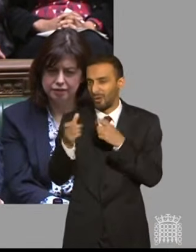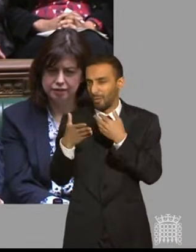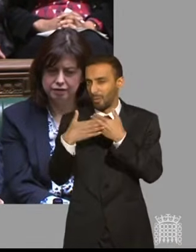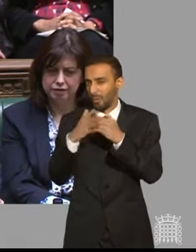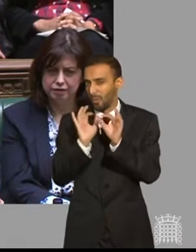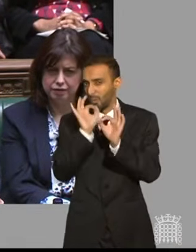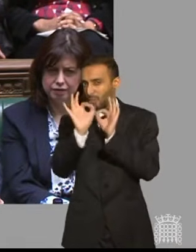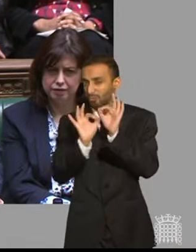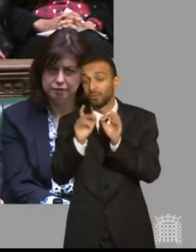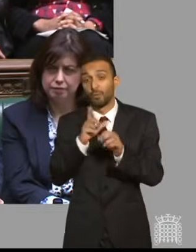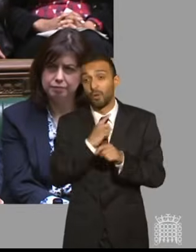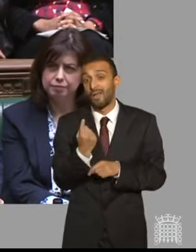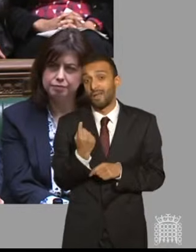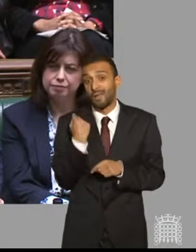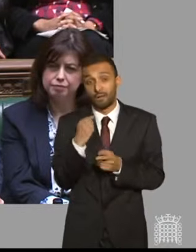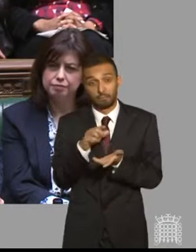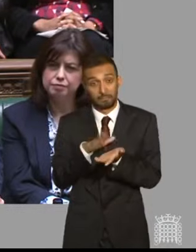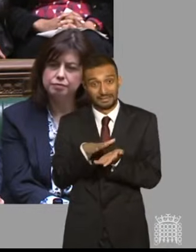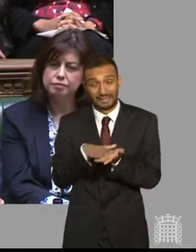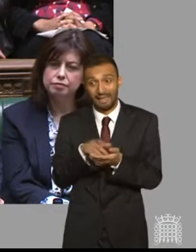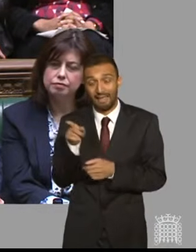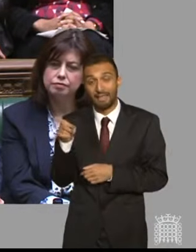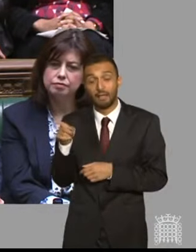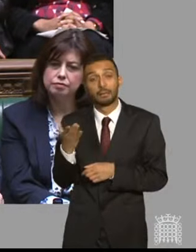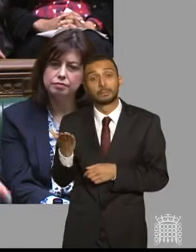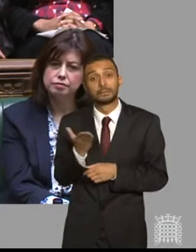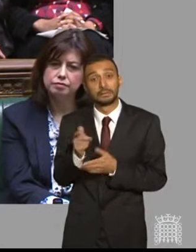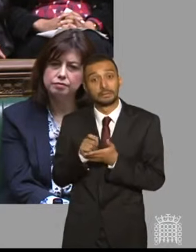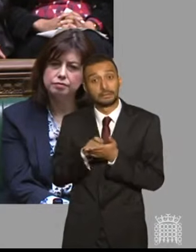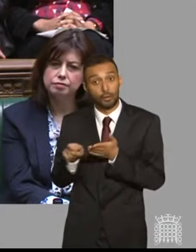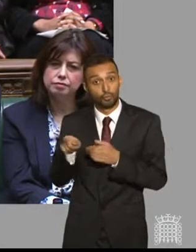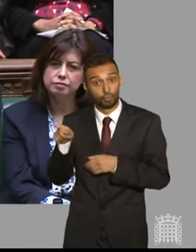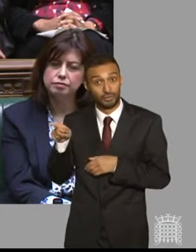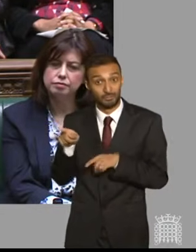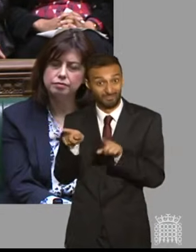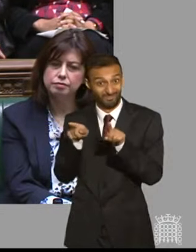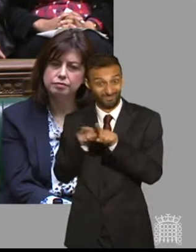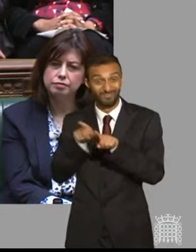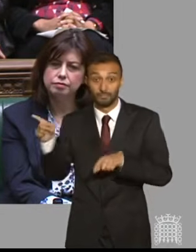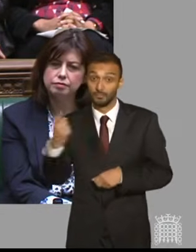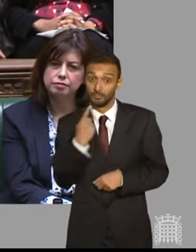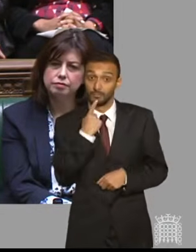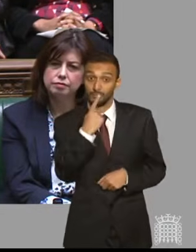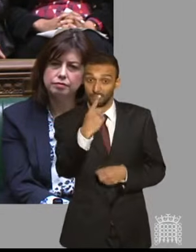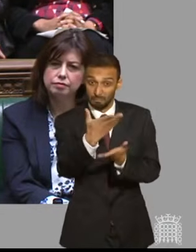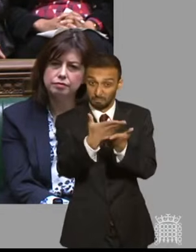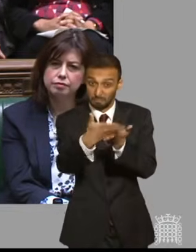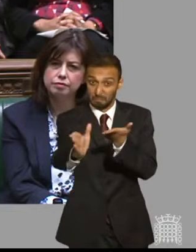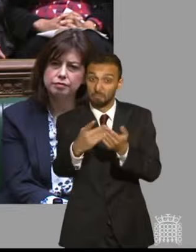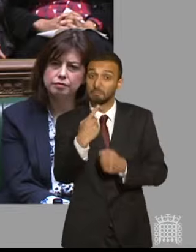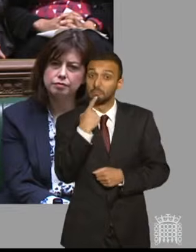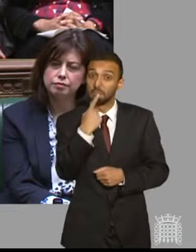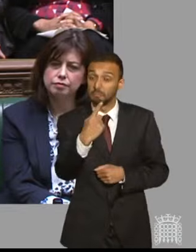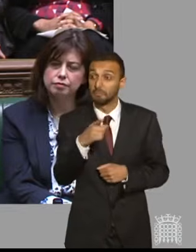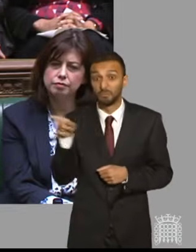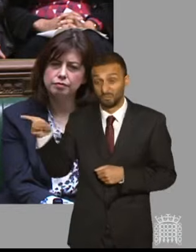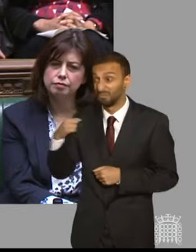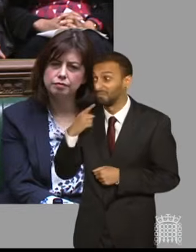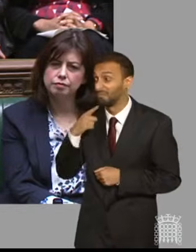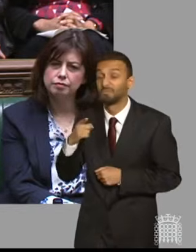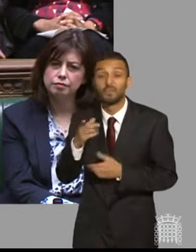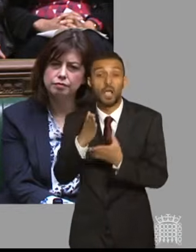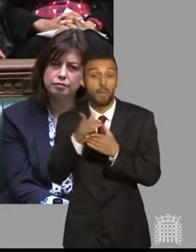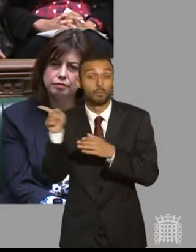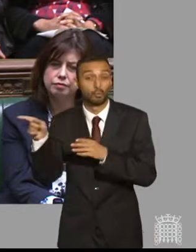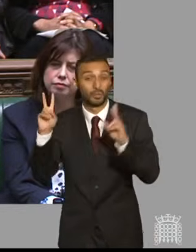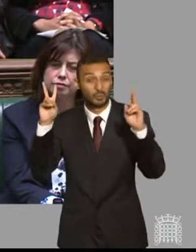confirmed categorically that the Post Office was, and I'll quote this in fairness to the Prime Minister, at no point told